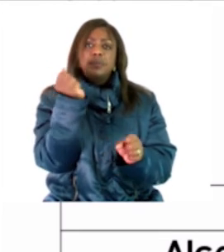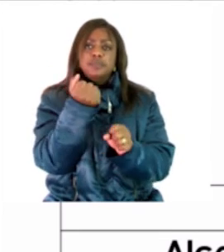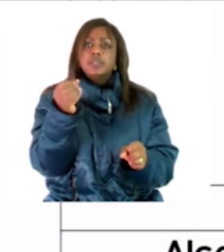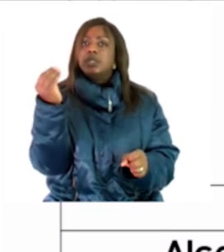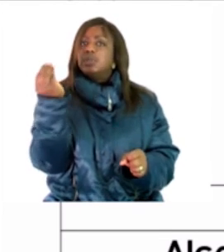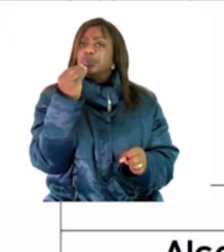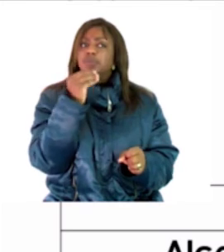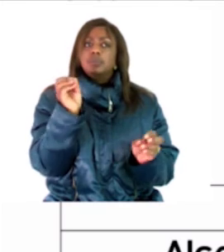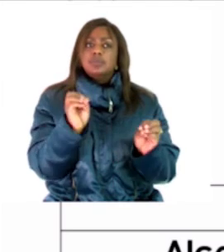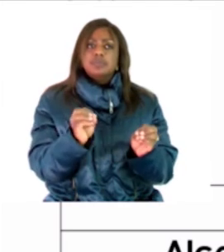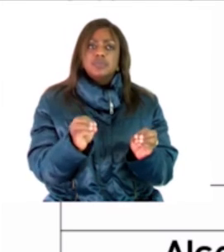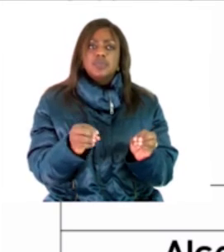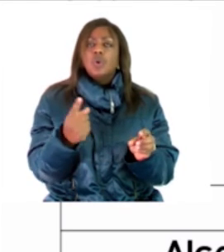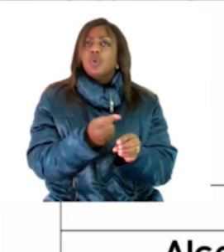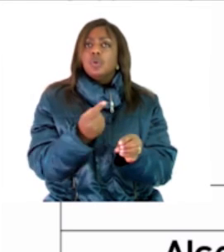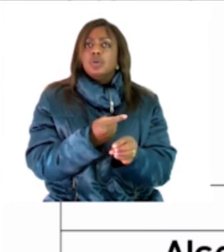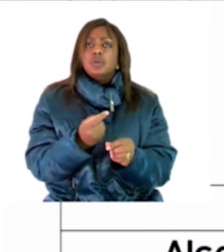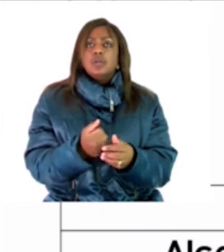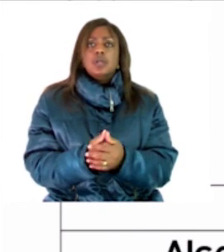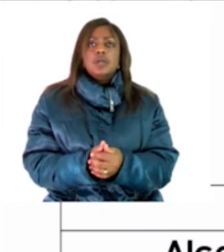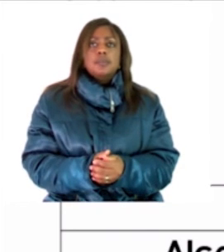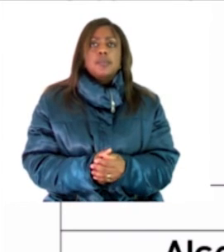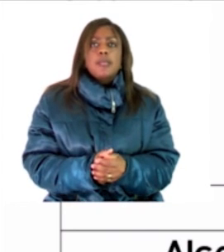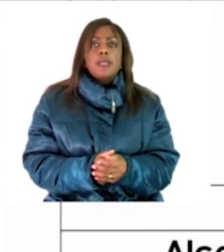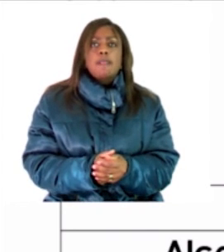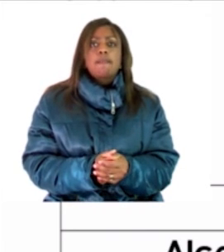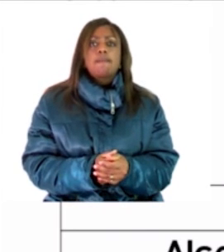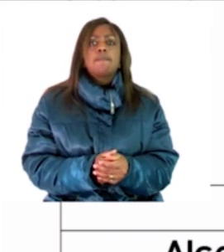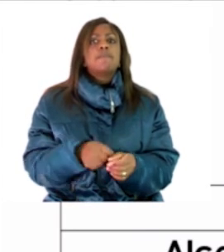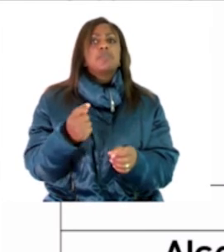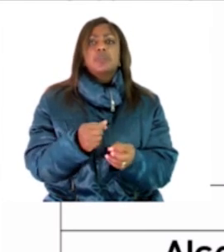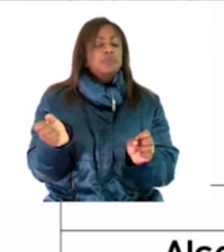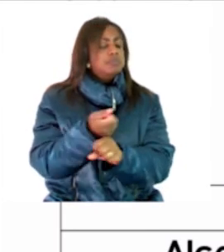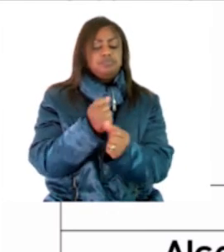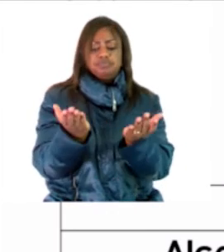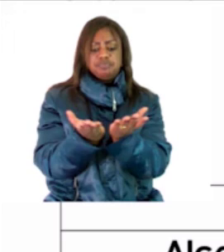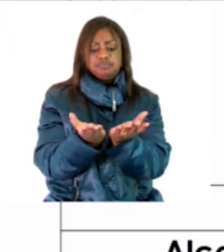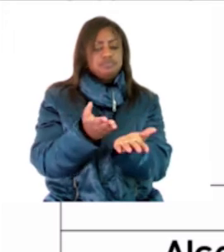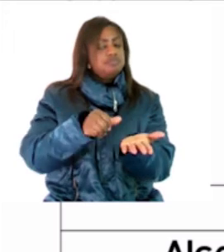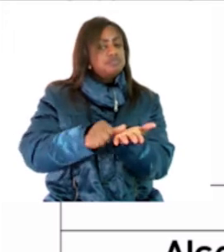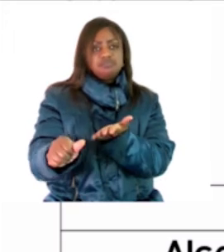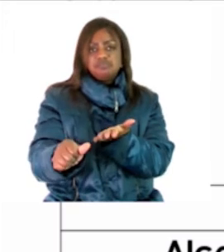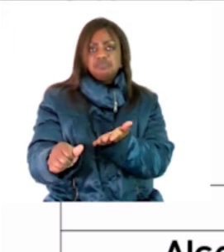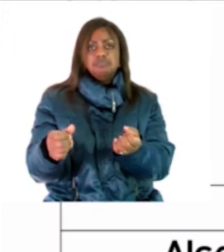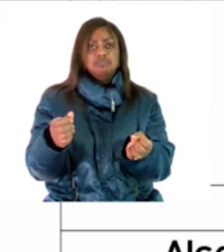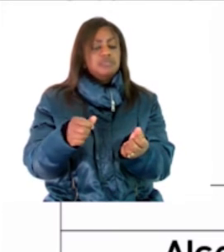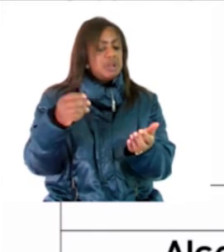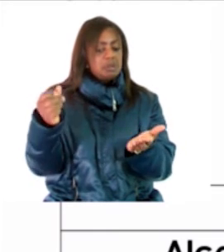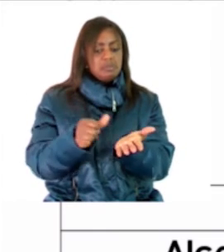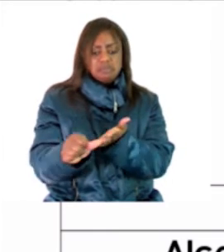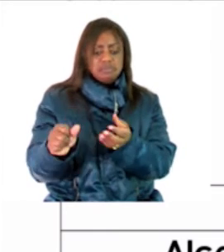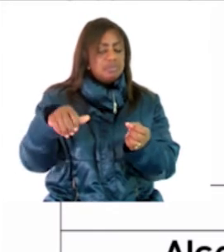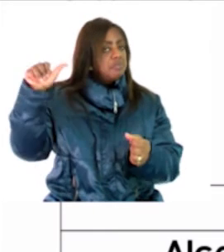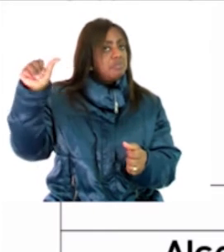people are just going to buy drugs. They're not going to pay for your school fees. They're not going to pay for your transport to go to school. They're not